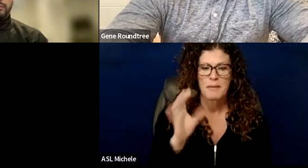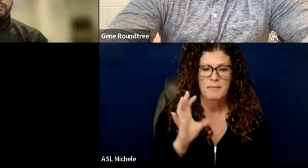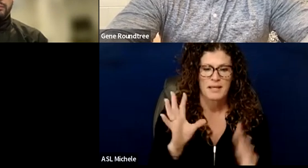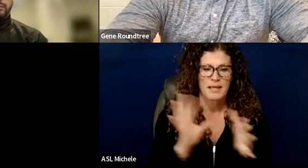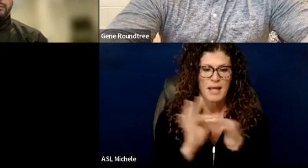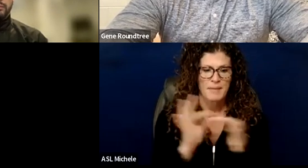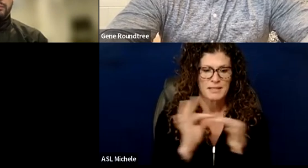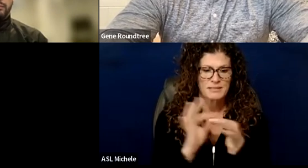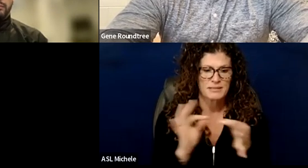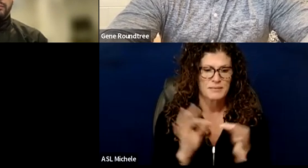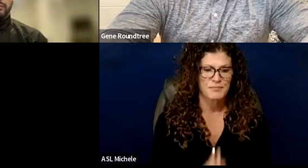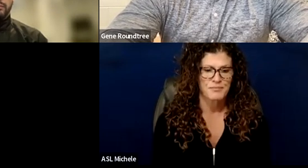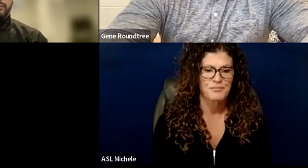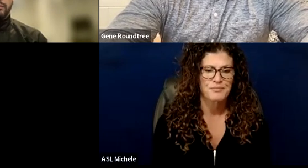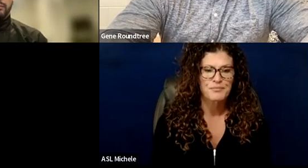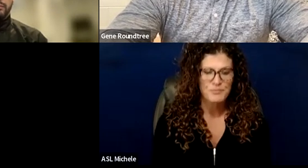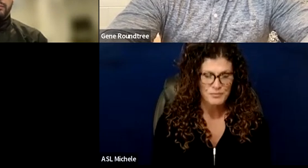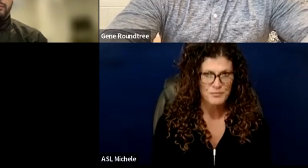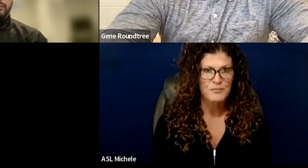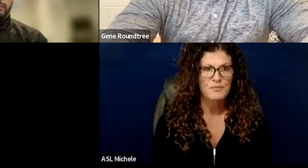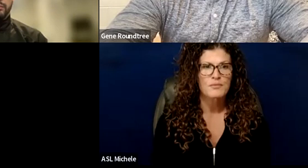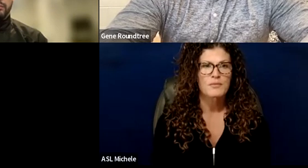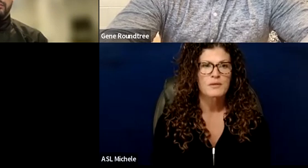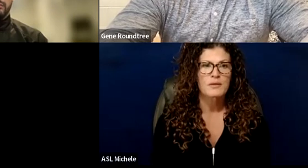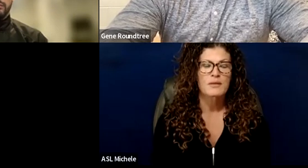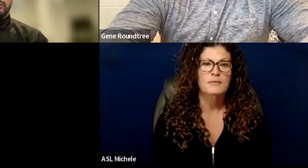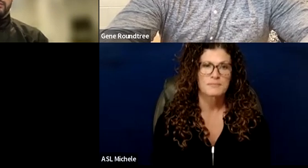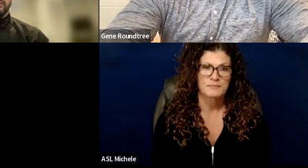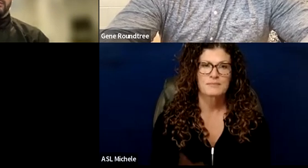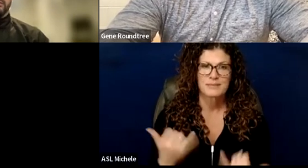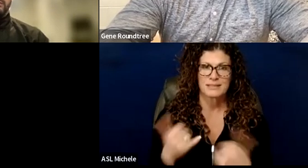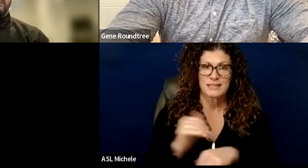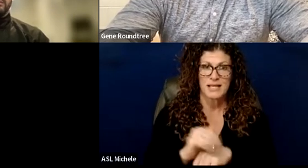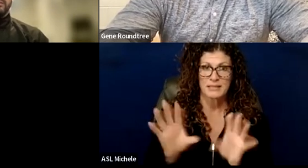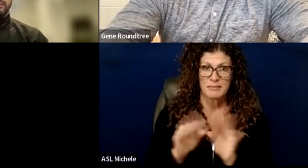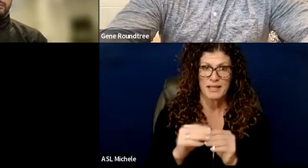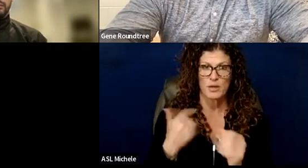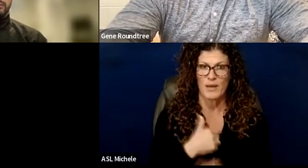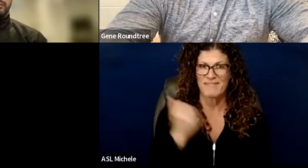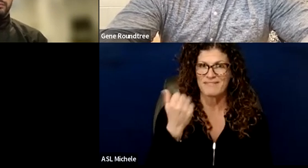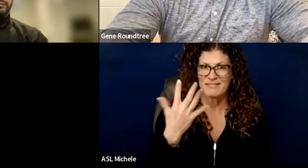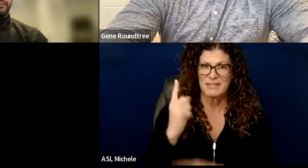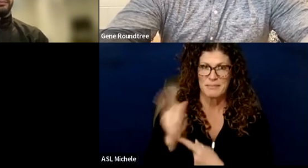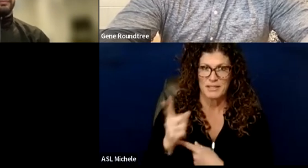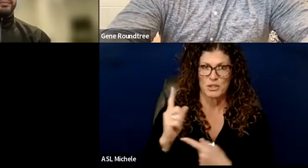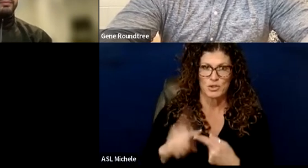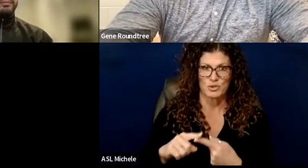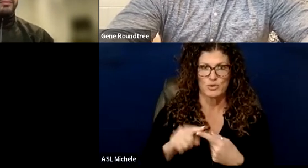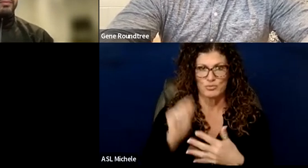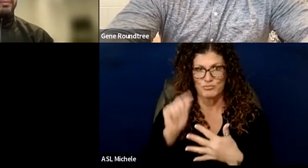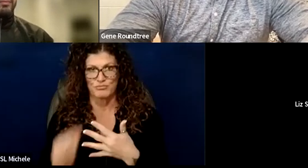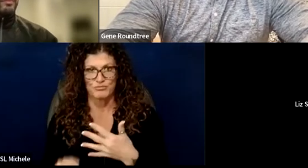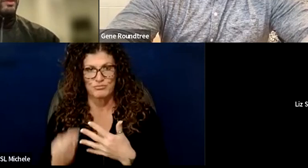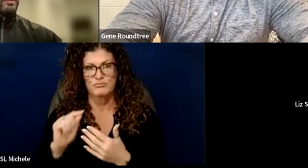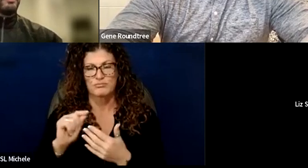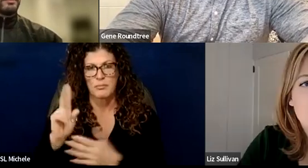our meeting tonight. The committee has set aside 15 minutes of tonight's agenda for public comments. And allow me to